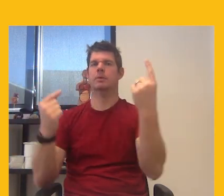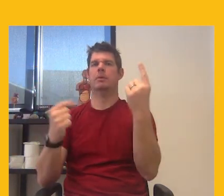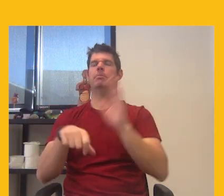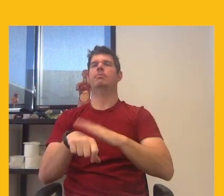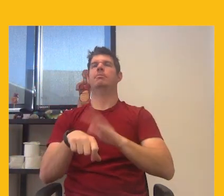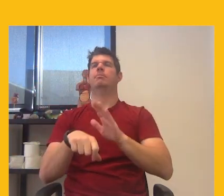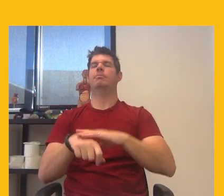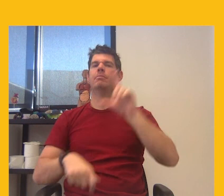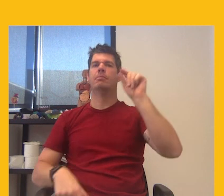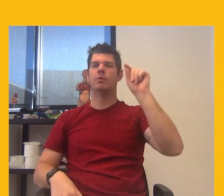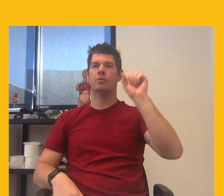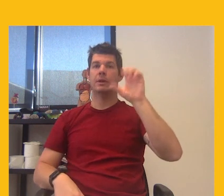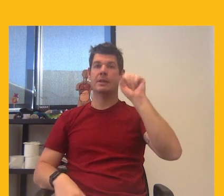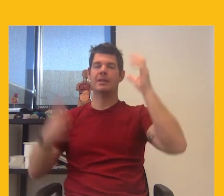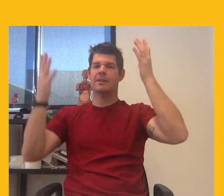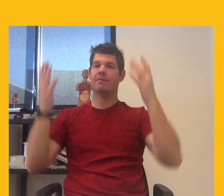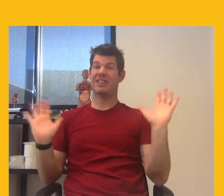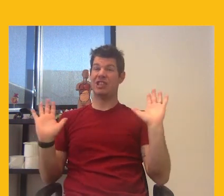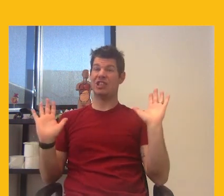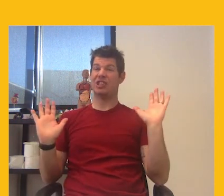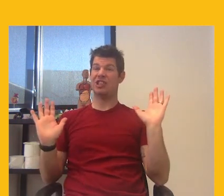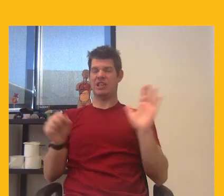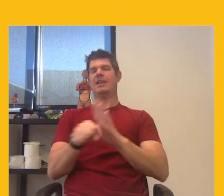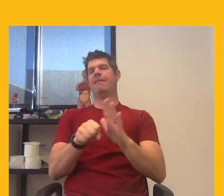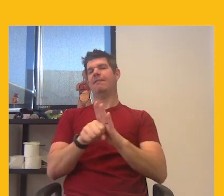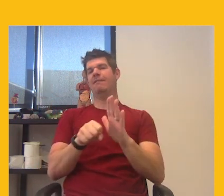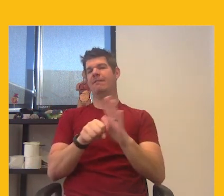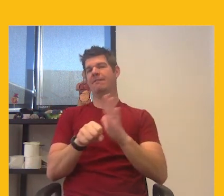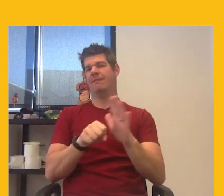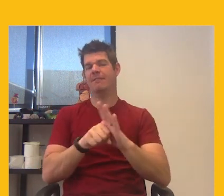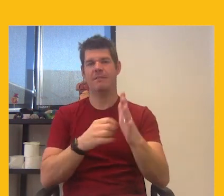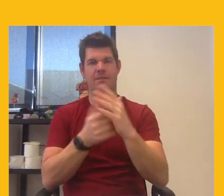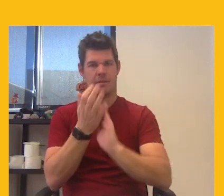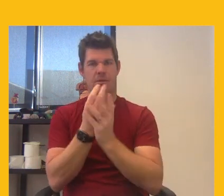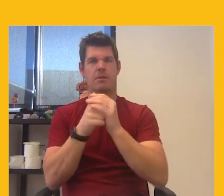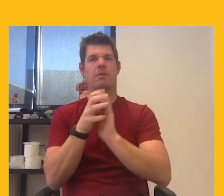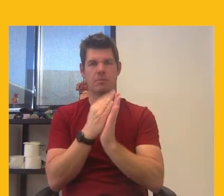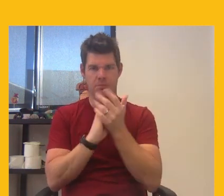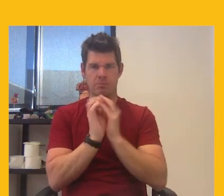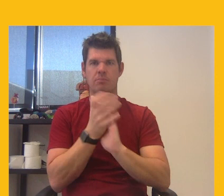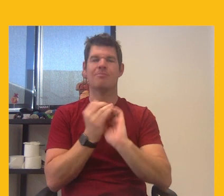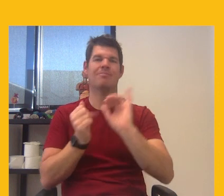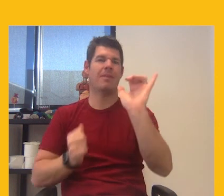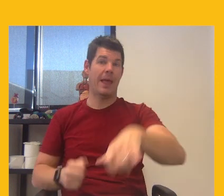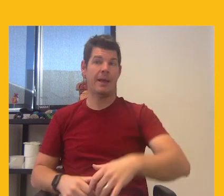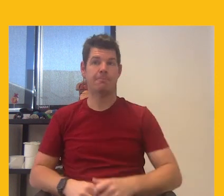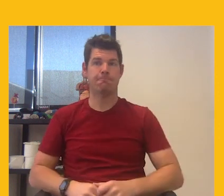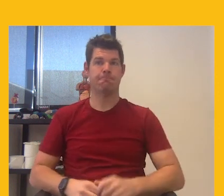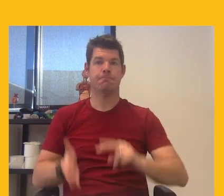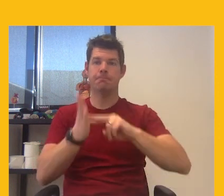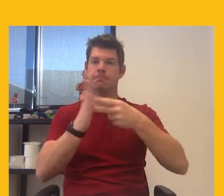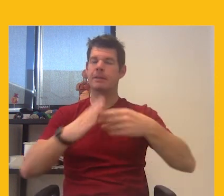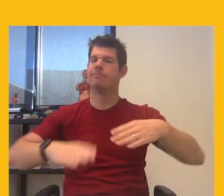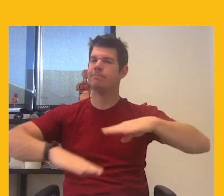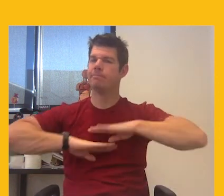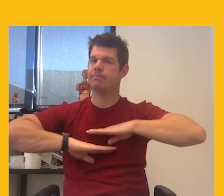know that you've reached that 20 seconds, or that you've satisfied whatever it is that the device